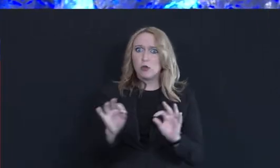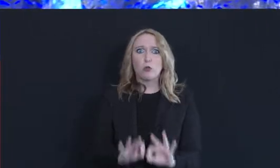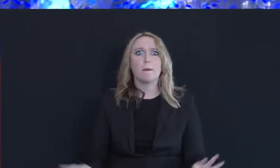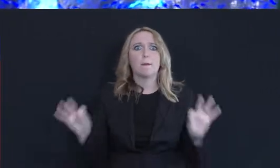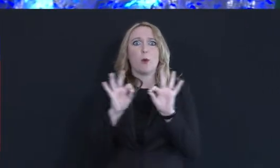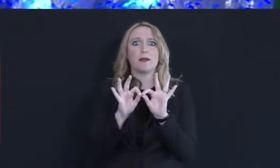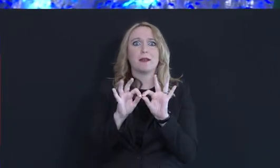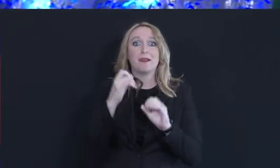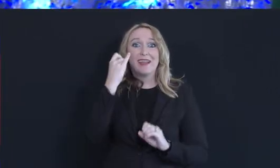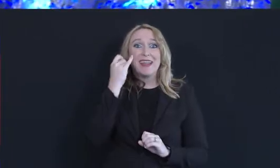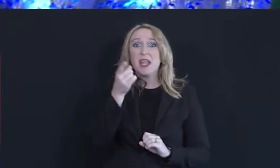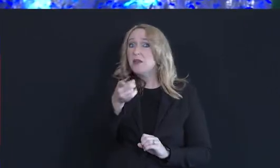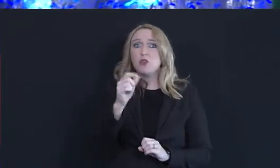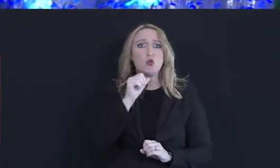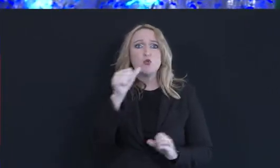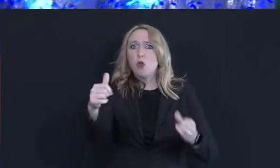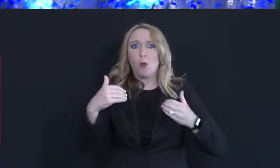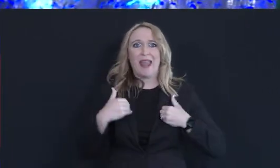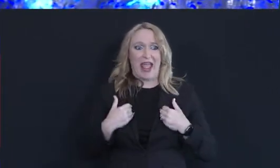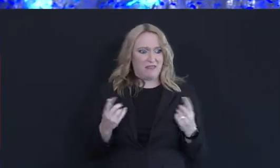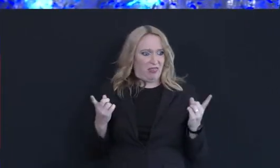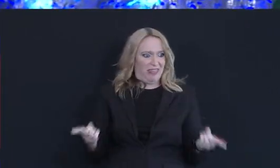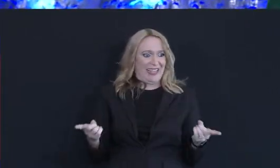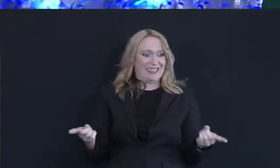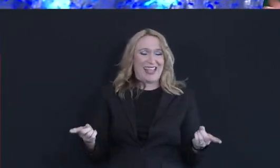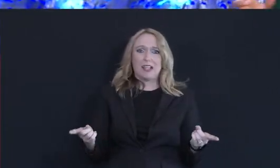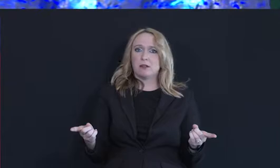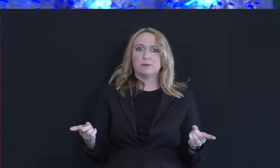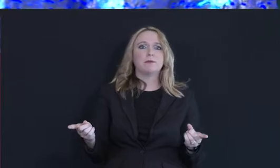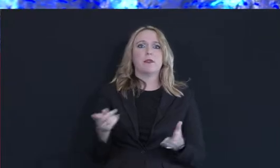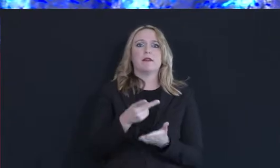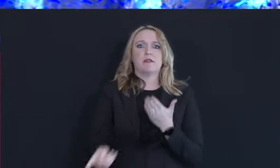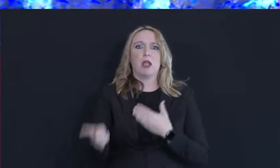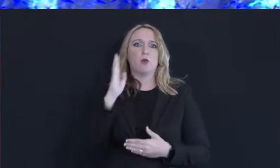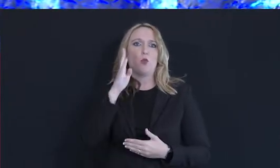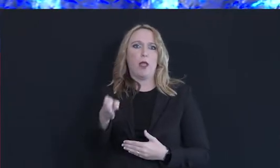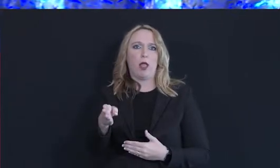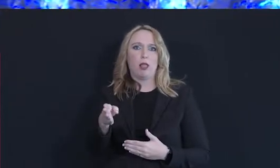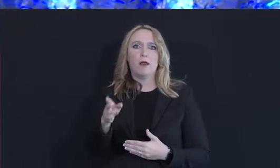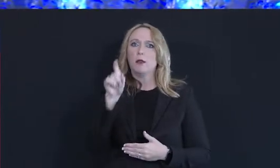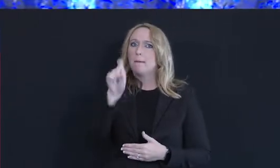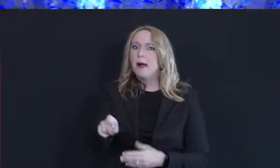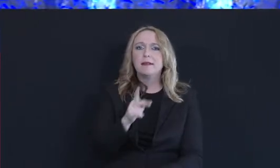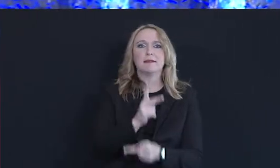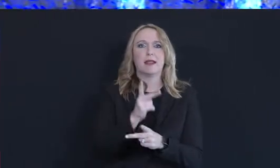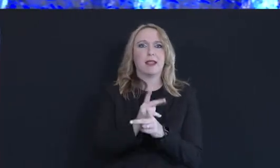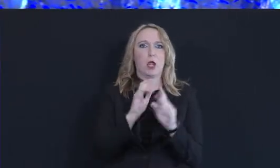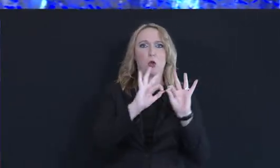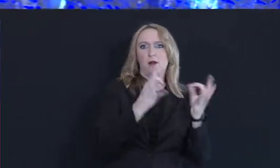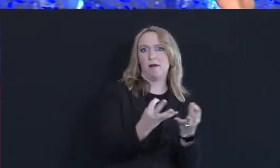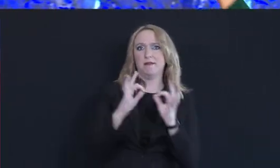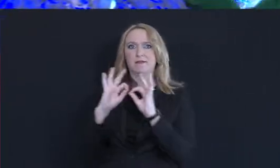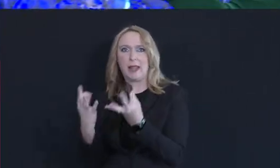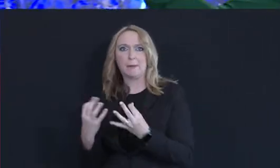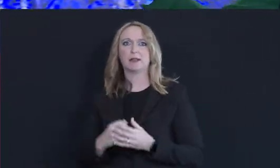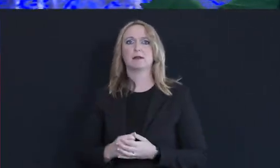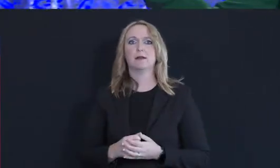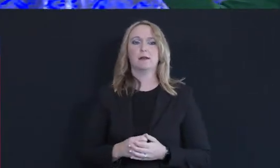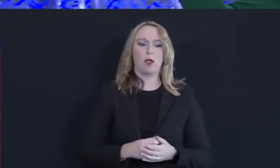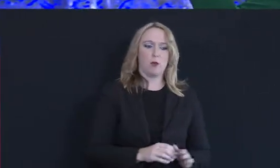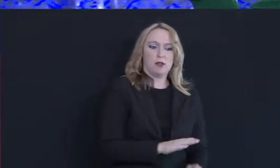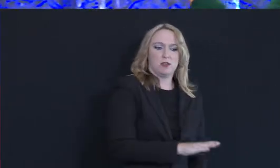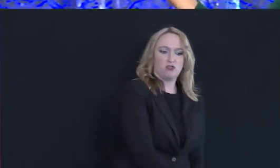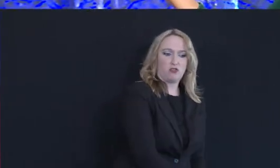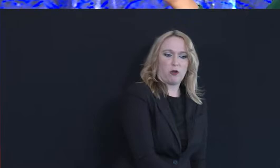to have a healthy Workforce actually it all starts with your employees families and of course the final step and Cradle to Career